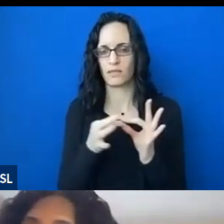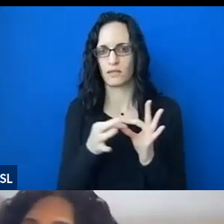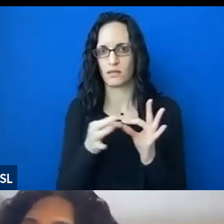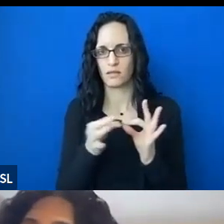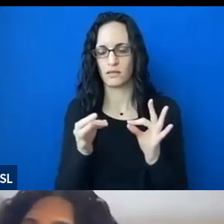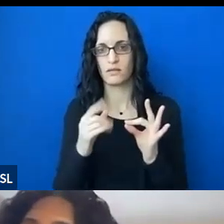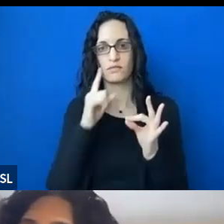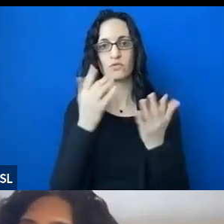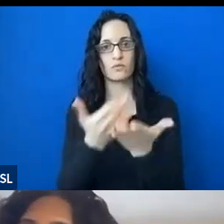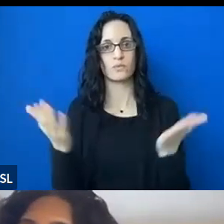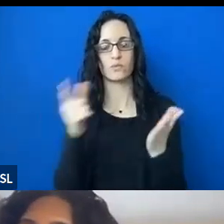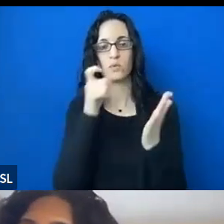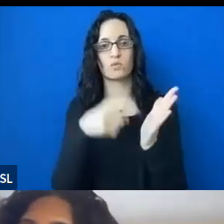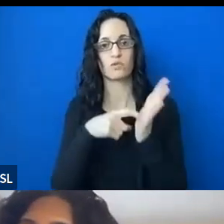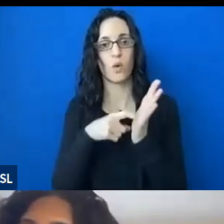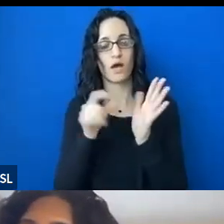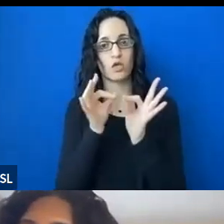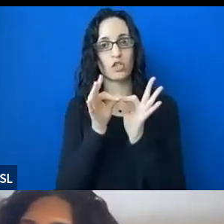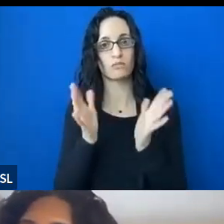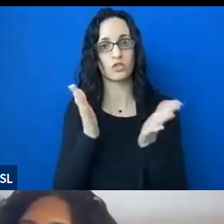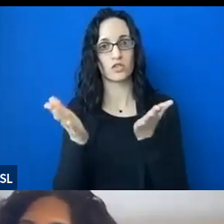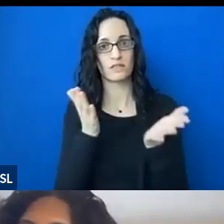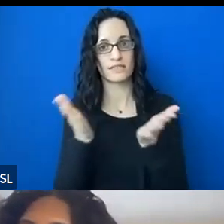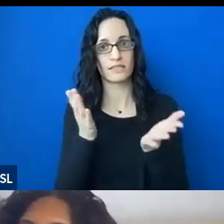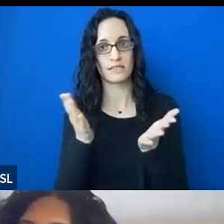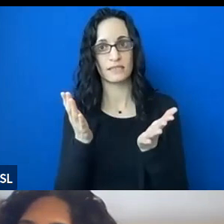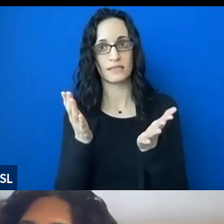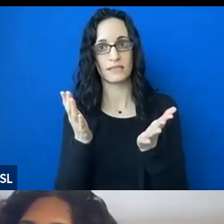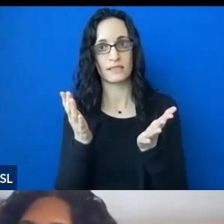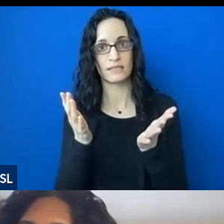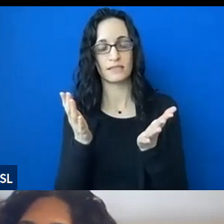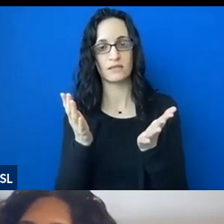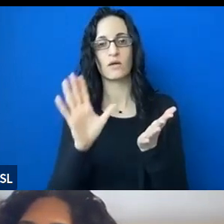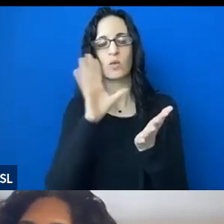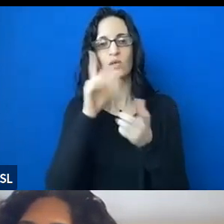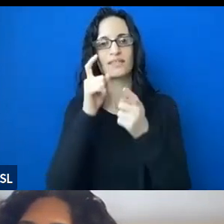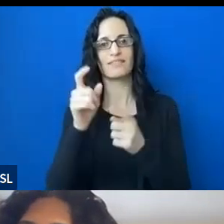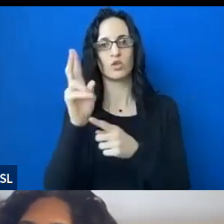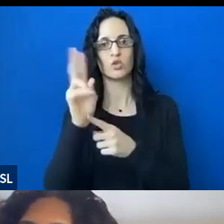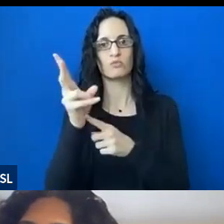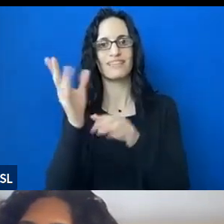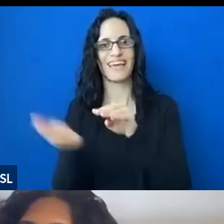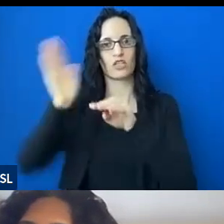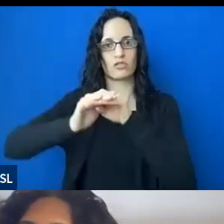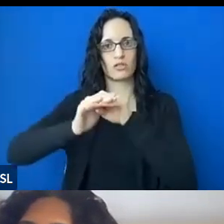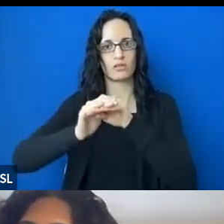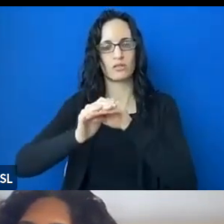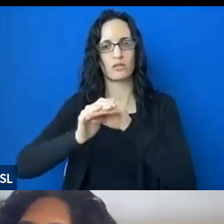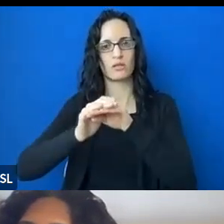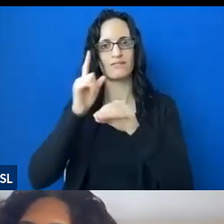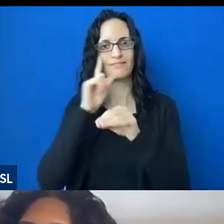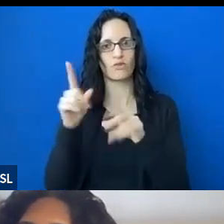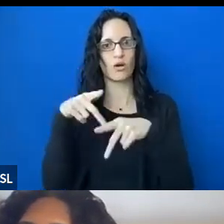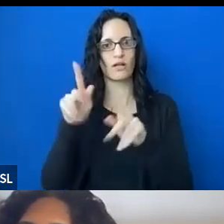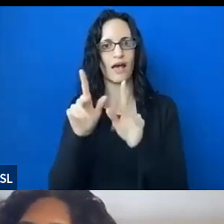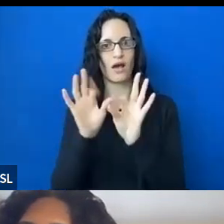Those who require interpretation services will have 2 minutes, two extra minutes, and please begin by stating